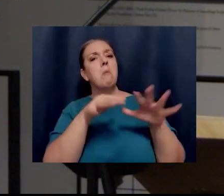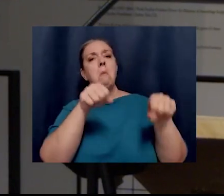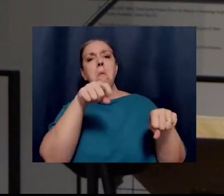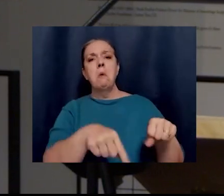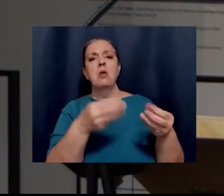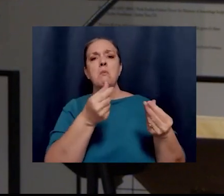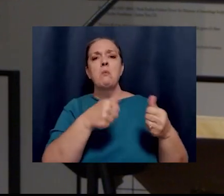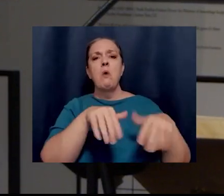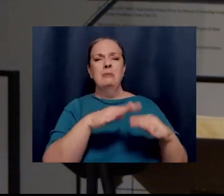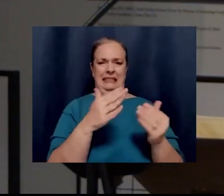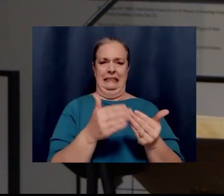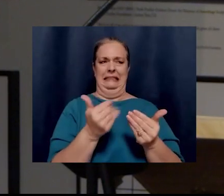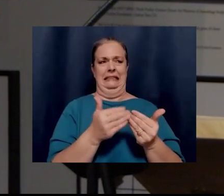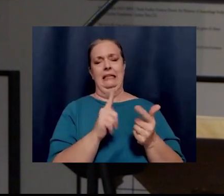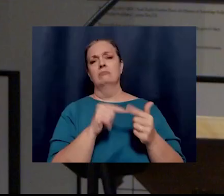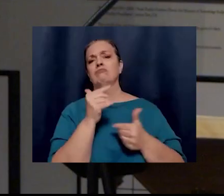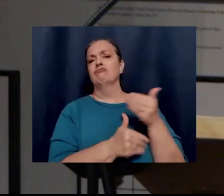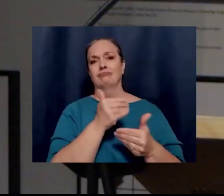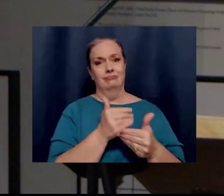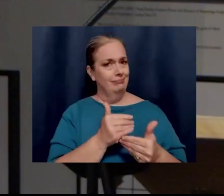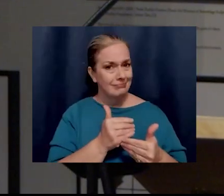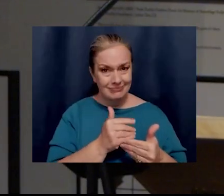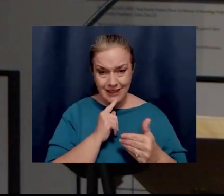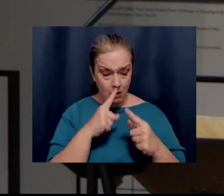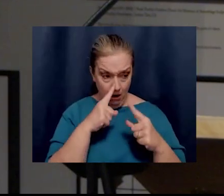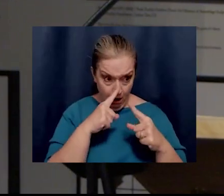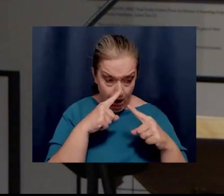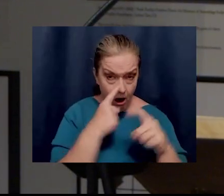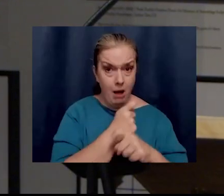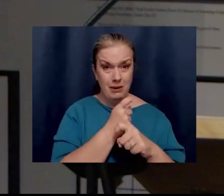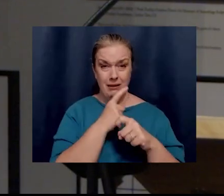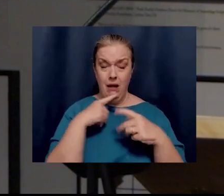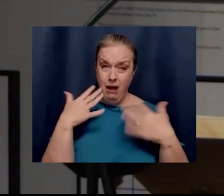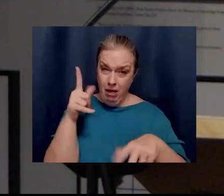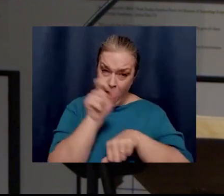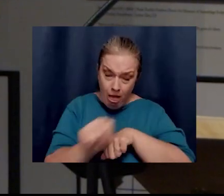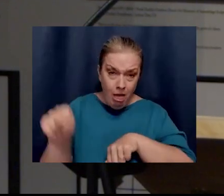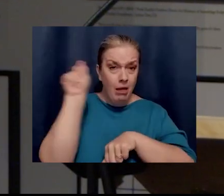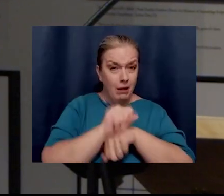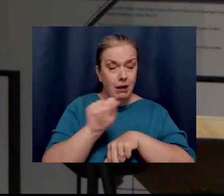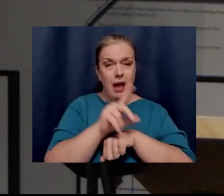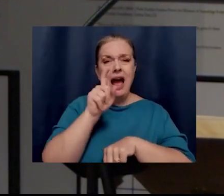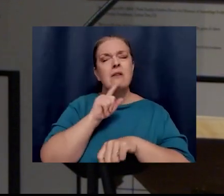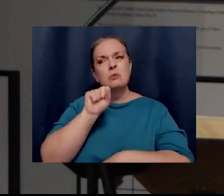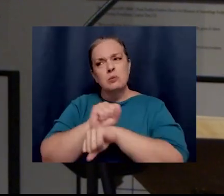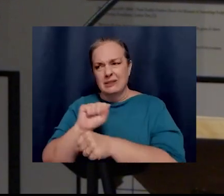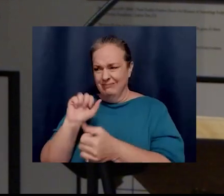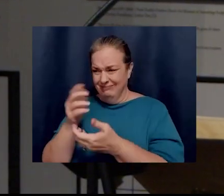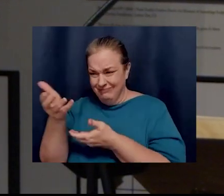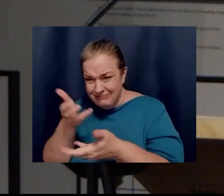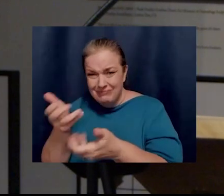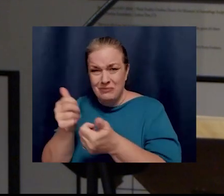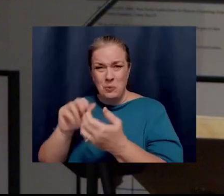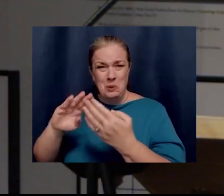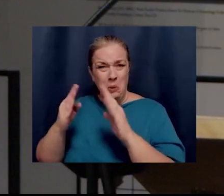to make the commitment to steward this important site of artistic heritage in concert with active community engagement. It